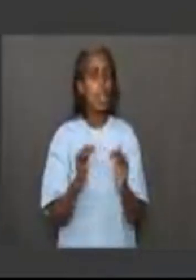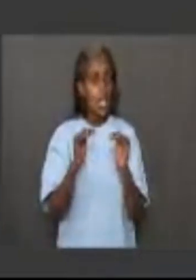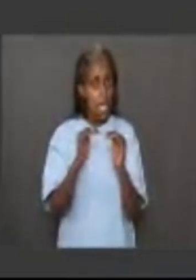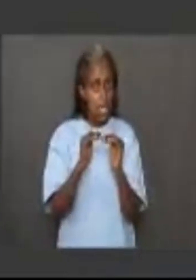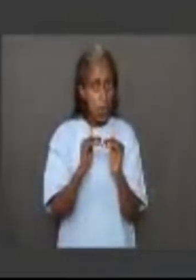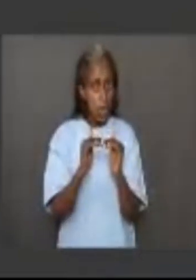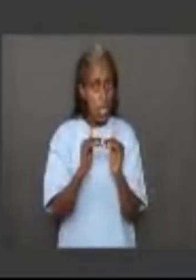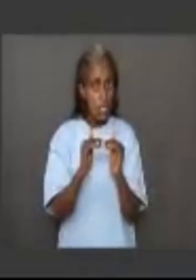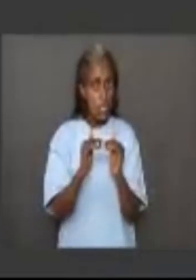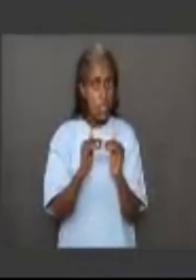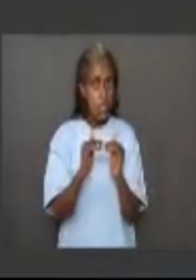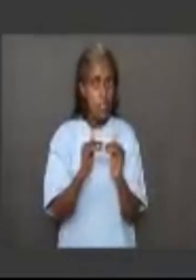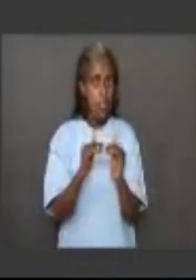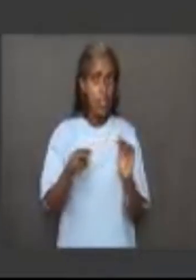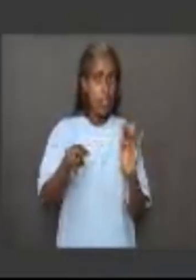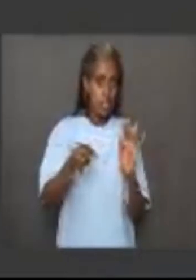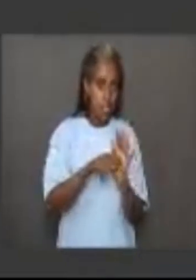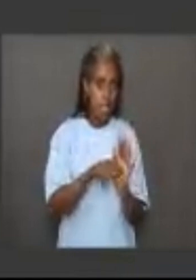equals